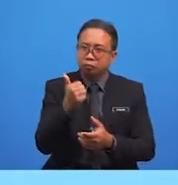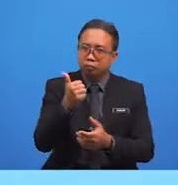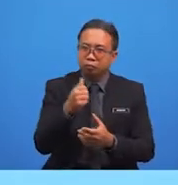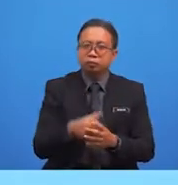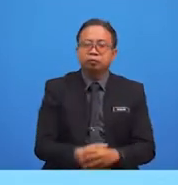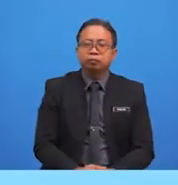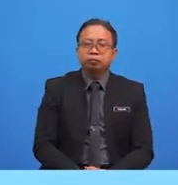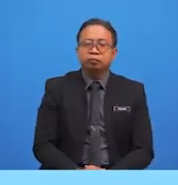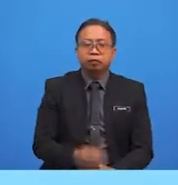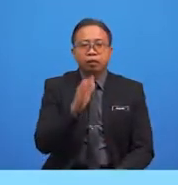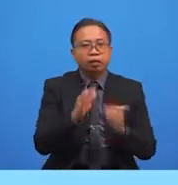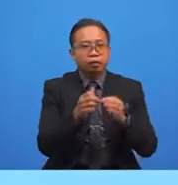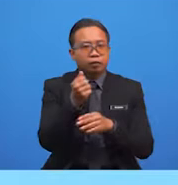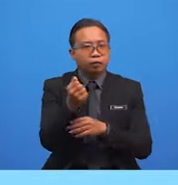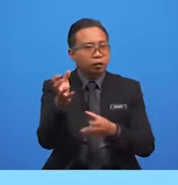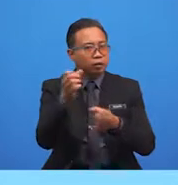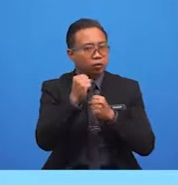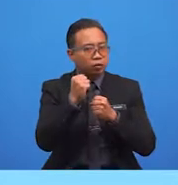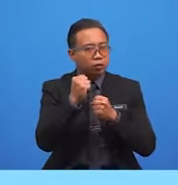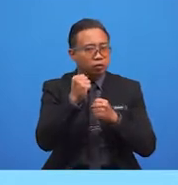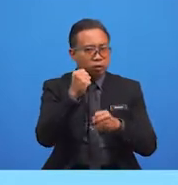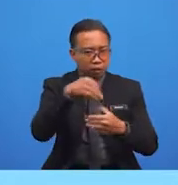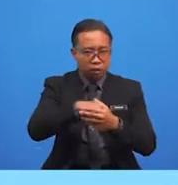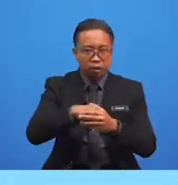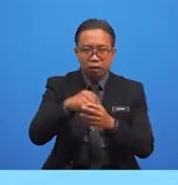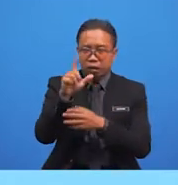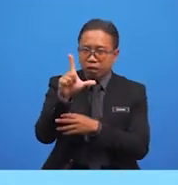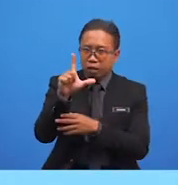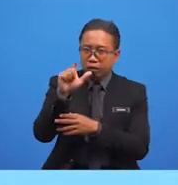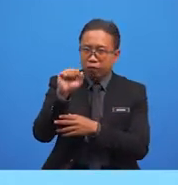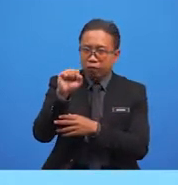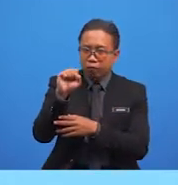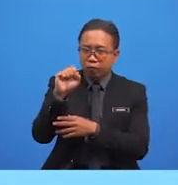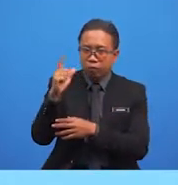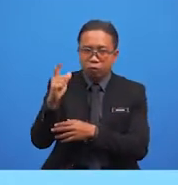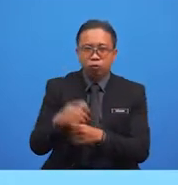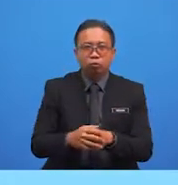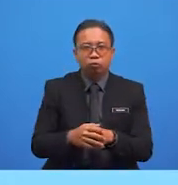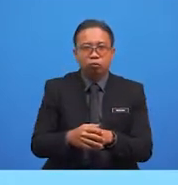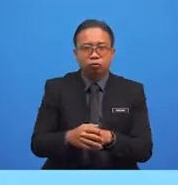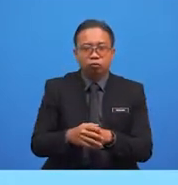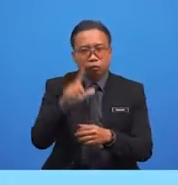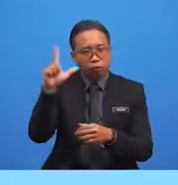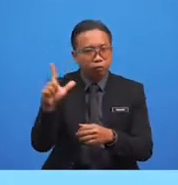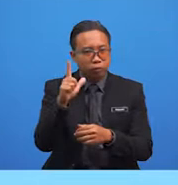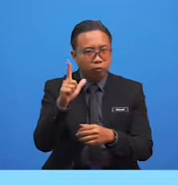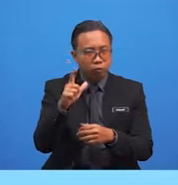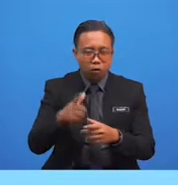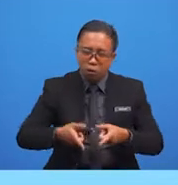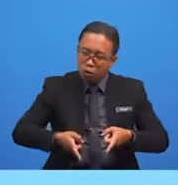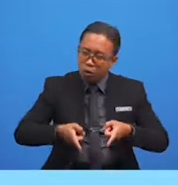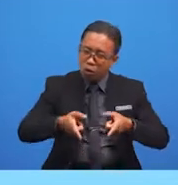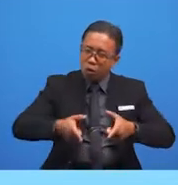could. If he gets a job in Liverpool, he'll have to get up early. It's a